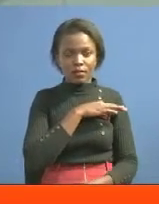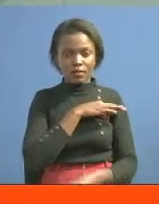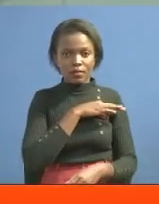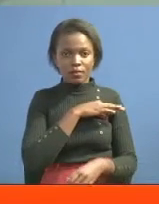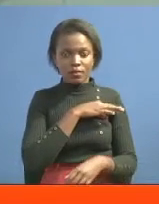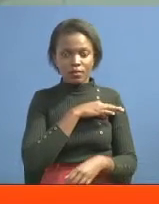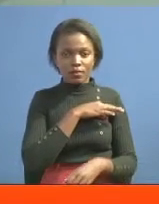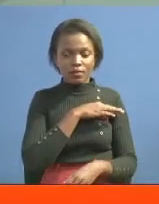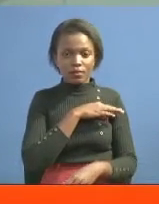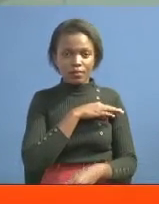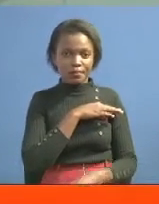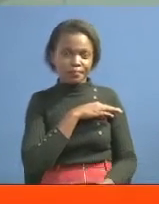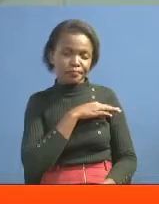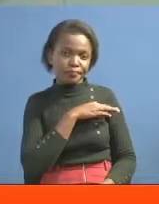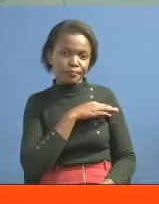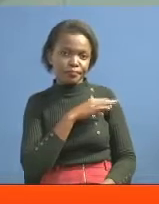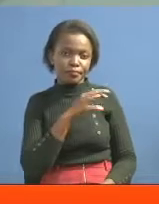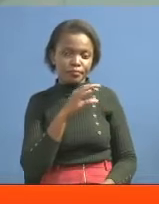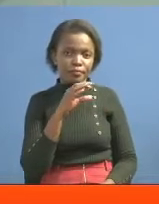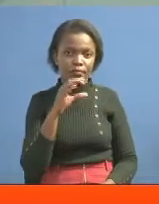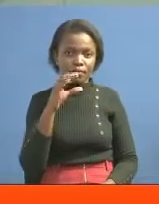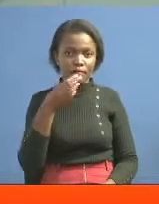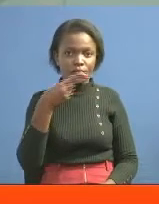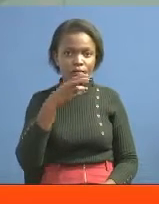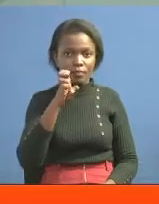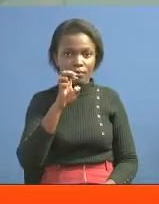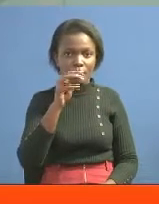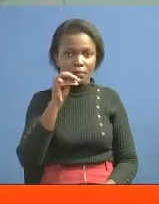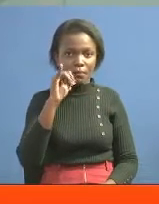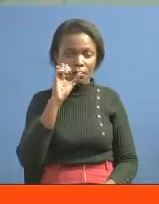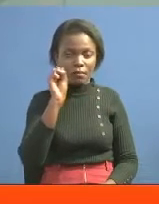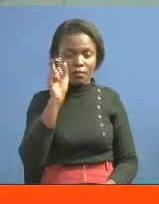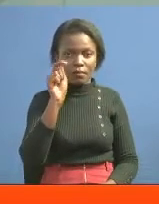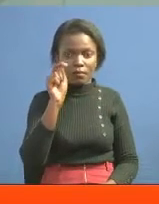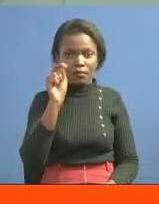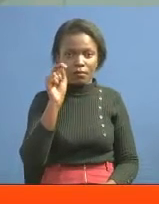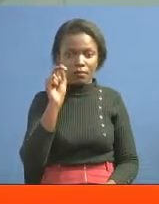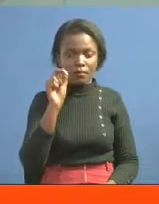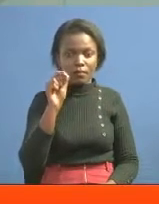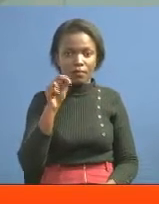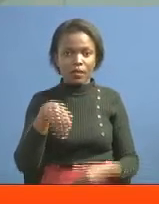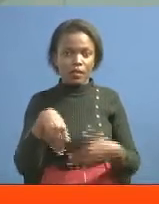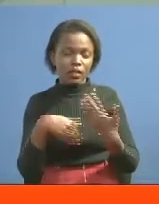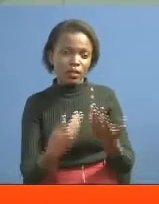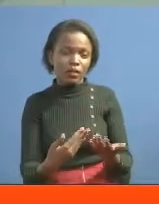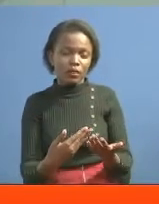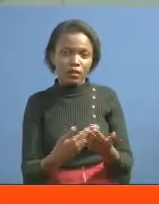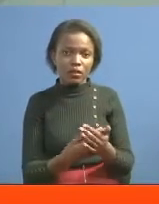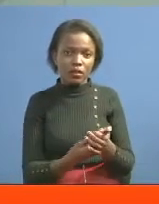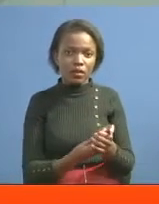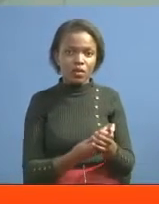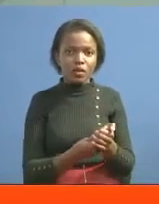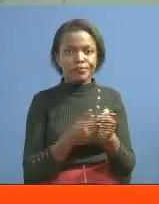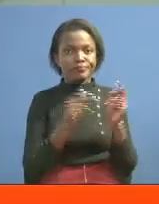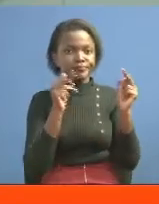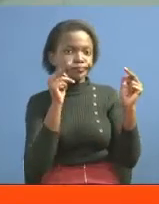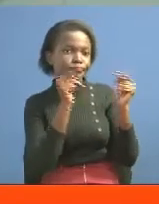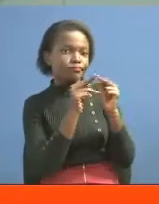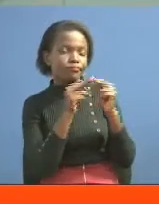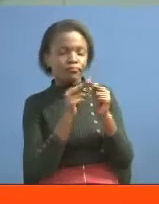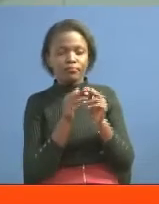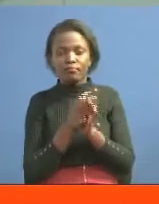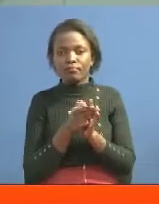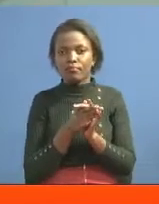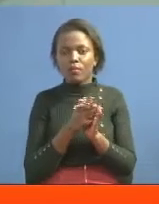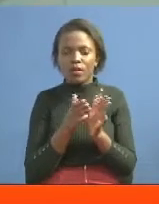at pharmacies and chemists, My Dawa, for instance, is doing very well, because they've taken their pharmacy online. So this is just a way of